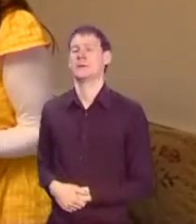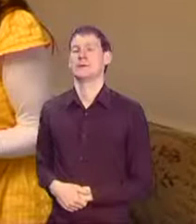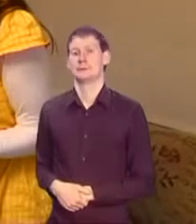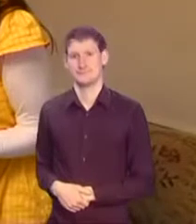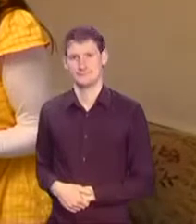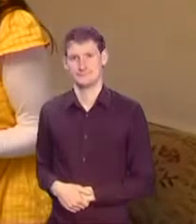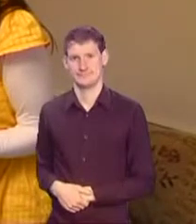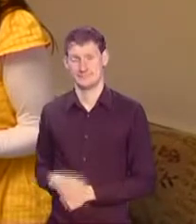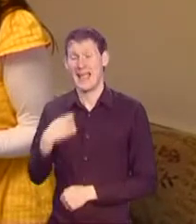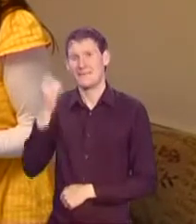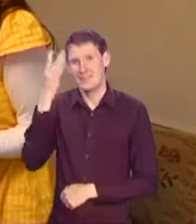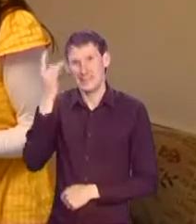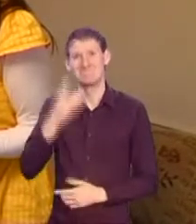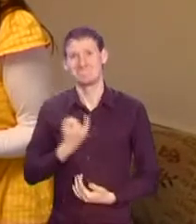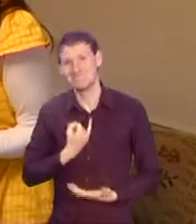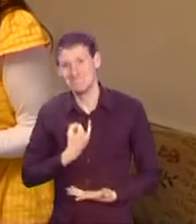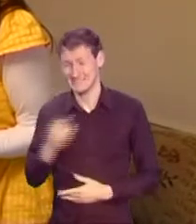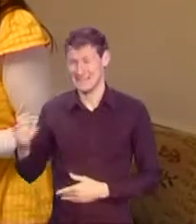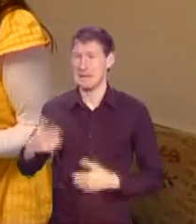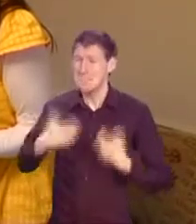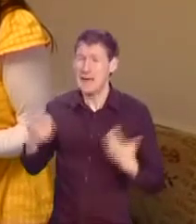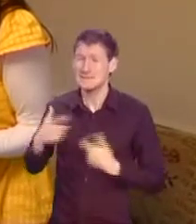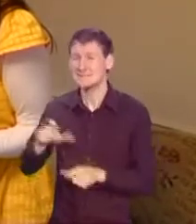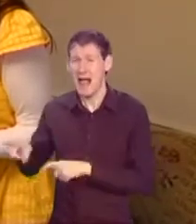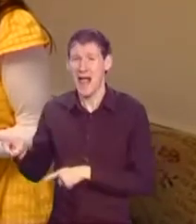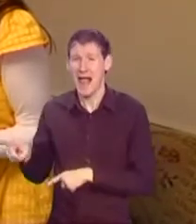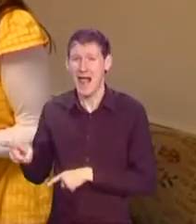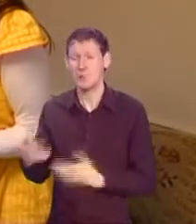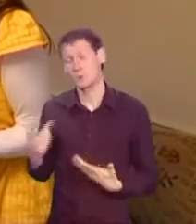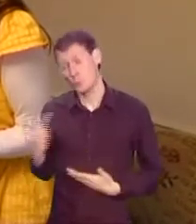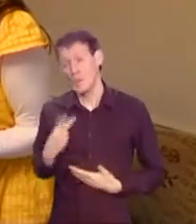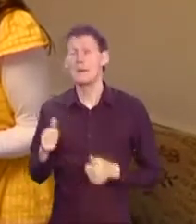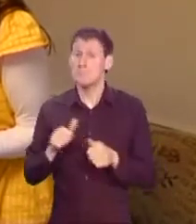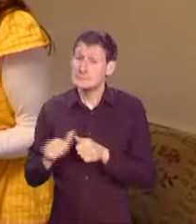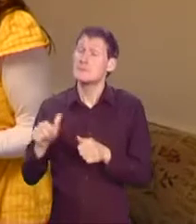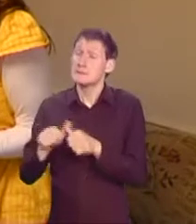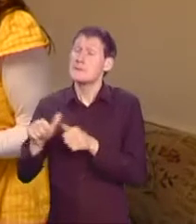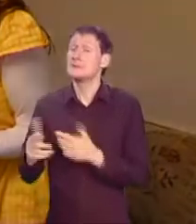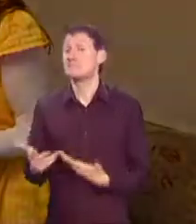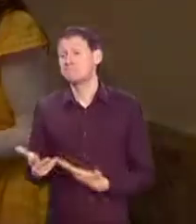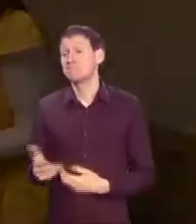I still forget, and she still gets mad. But we're getting there.